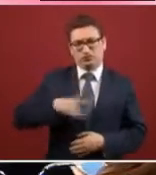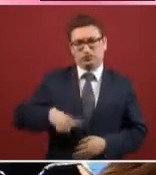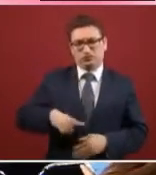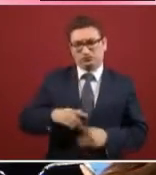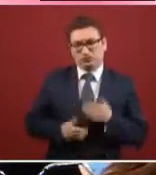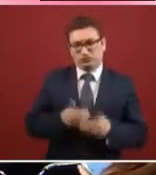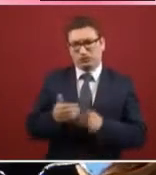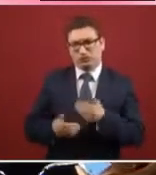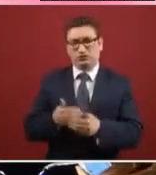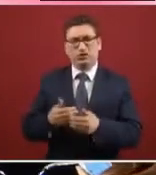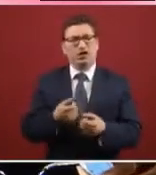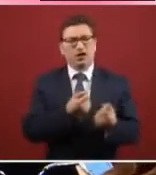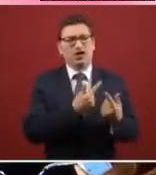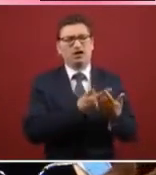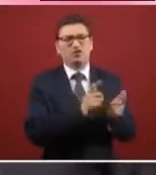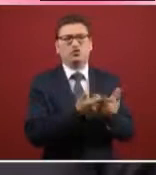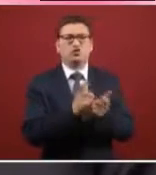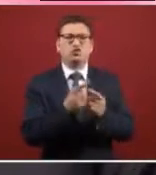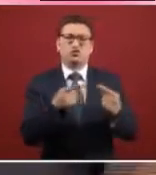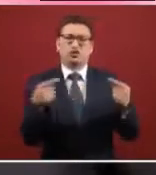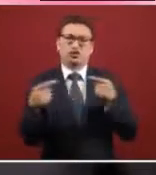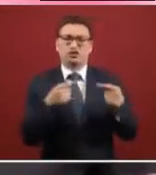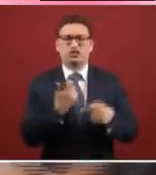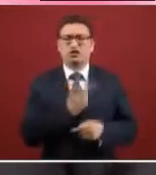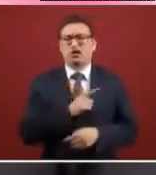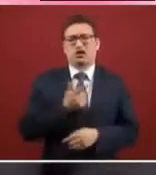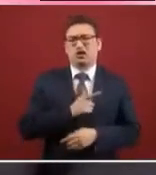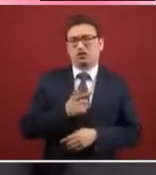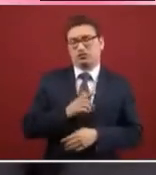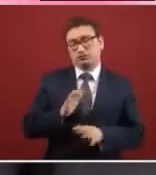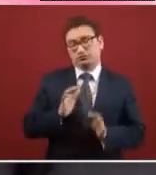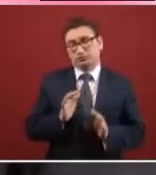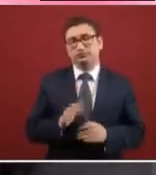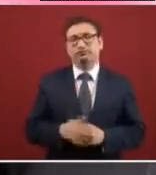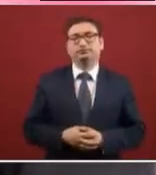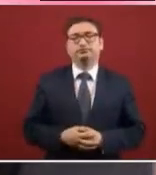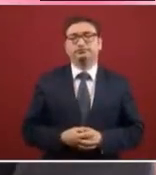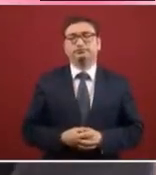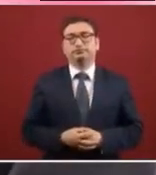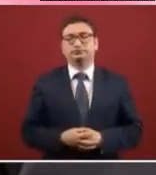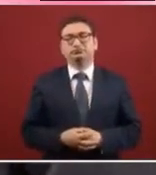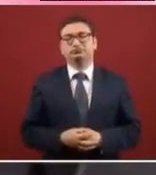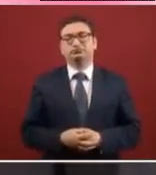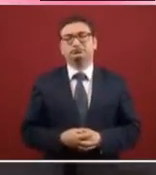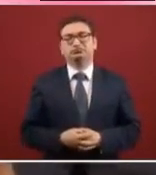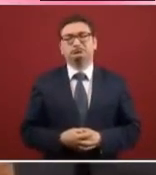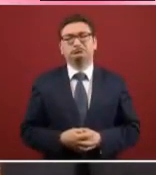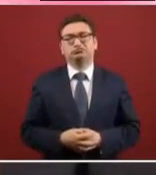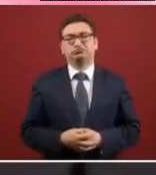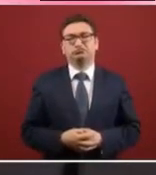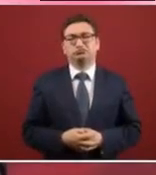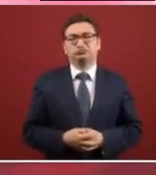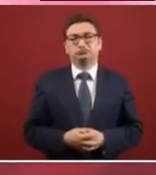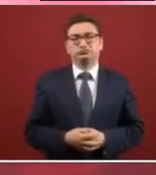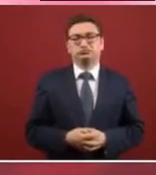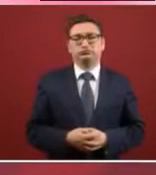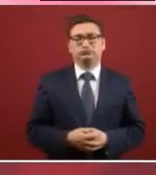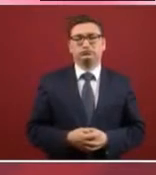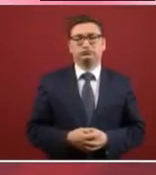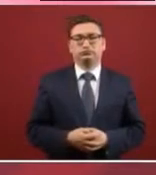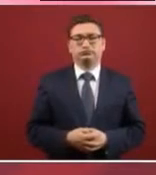resistencias, pero there are no, resistances but not really